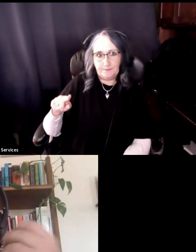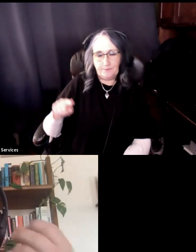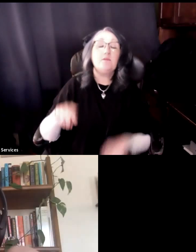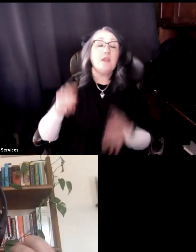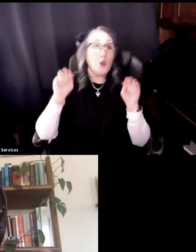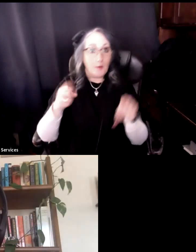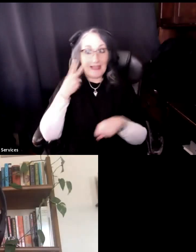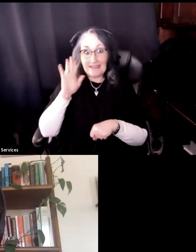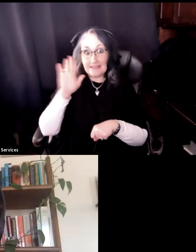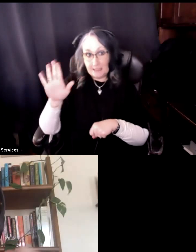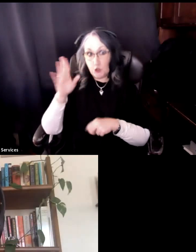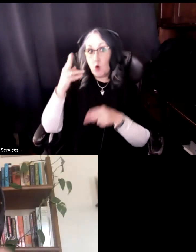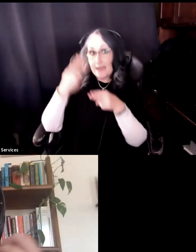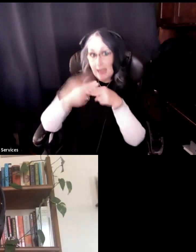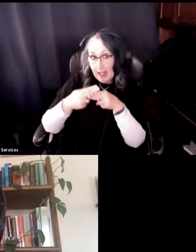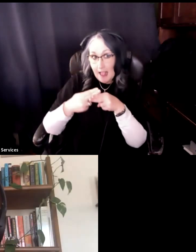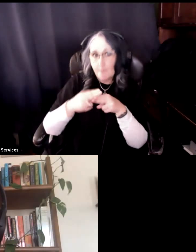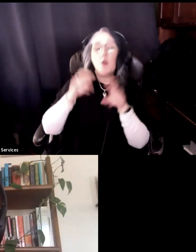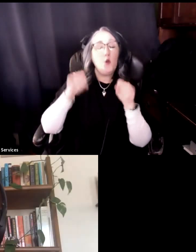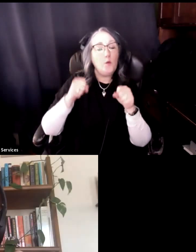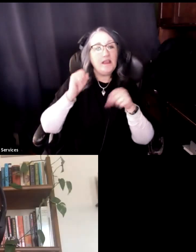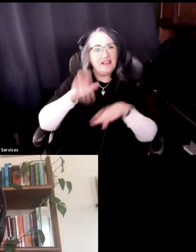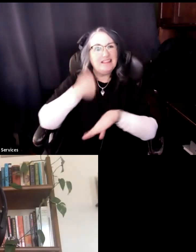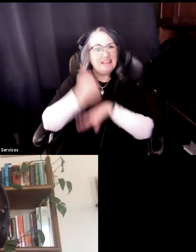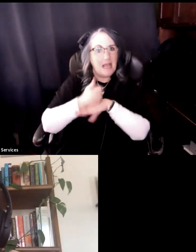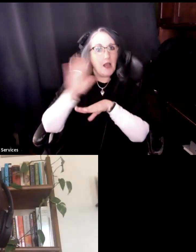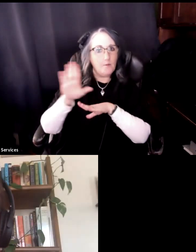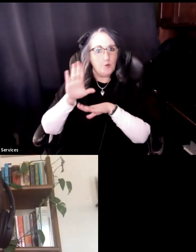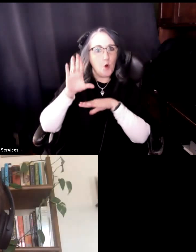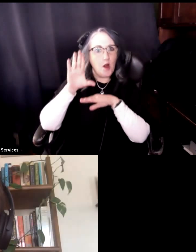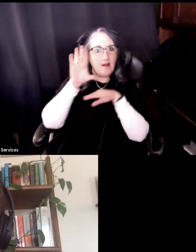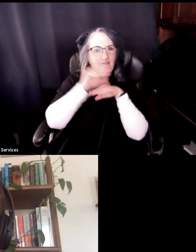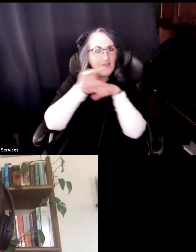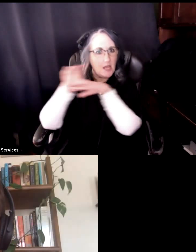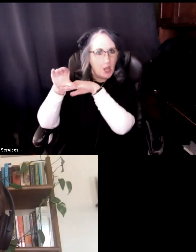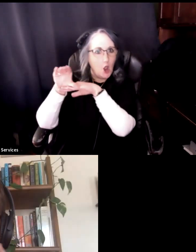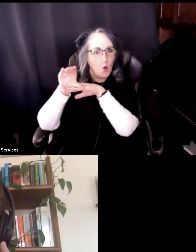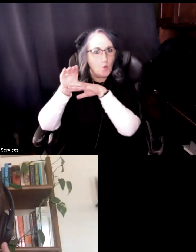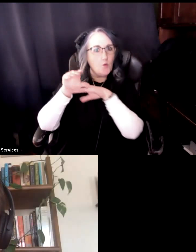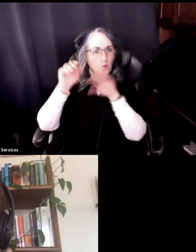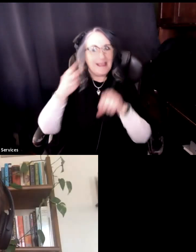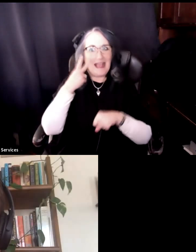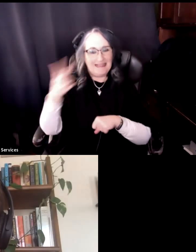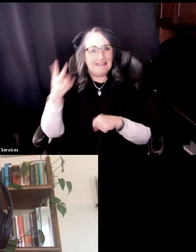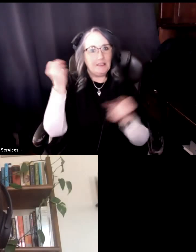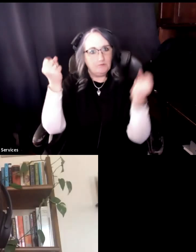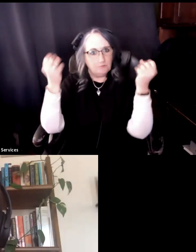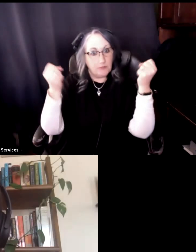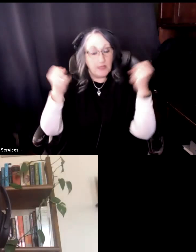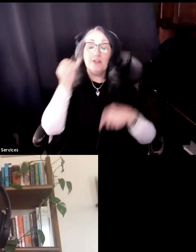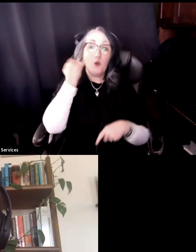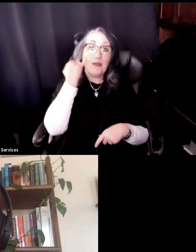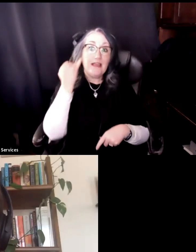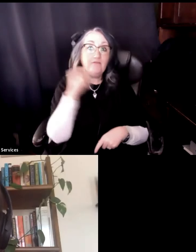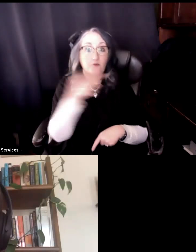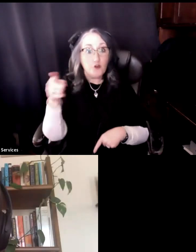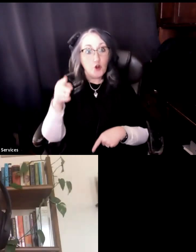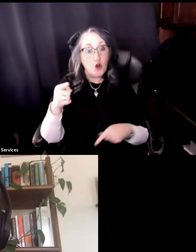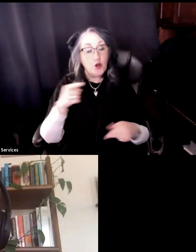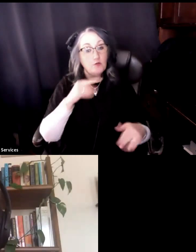you and provide you with video access so you can ask your question. So once again, if you are only comfortable signing, type